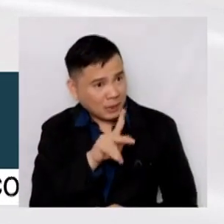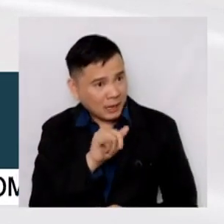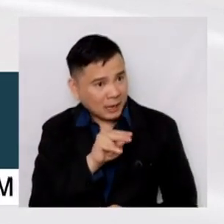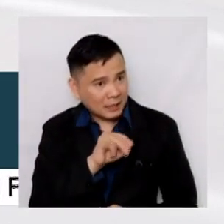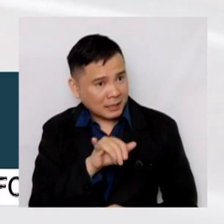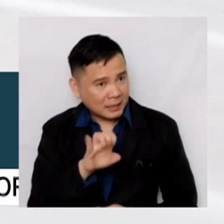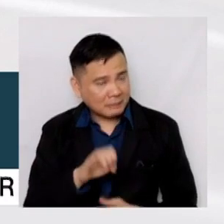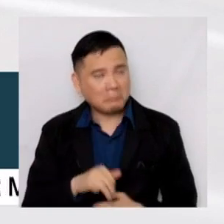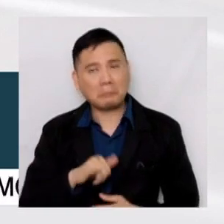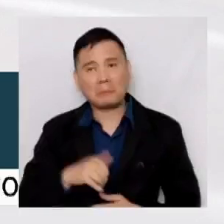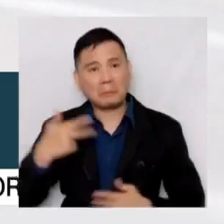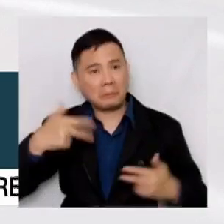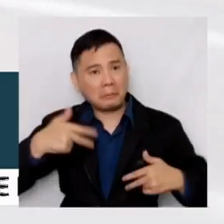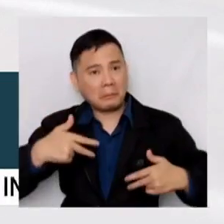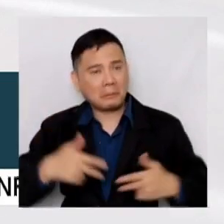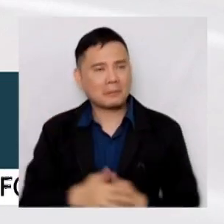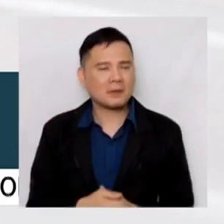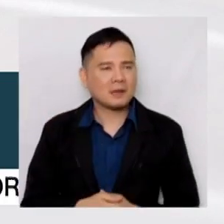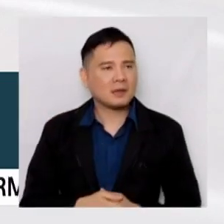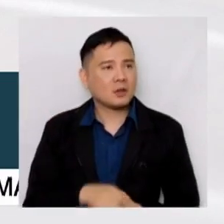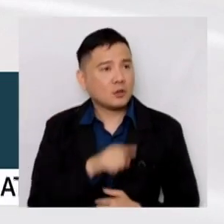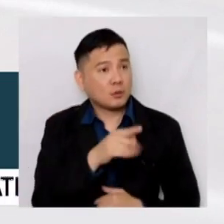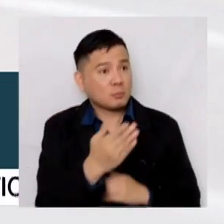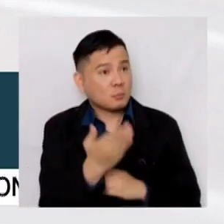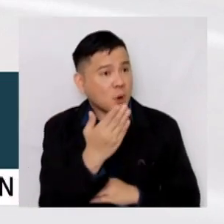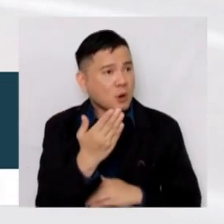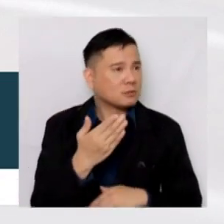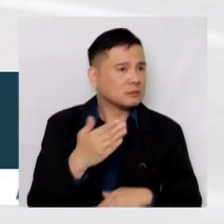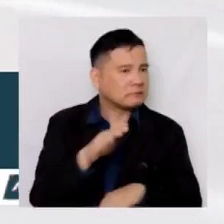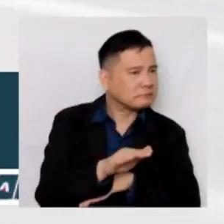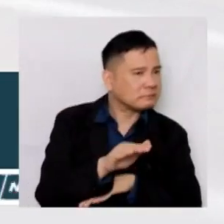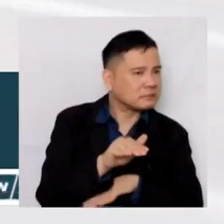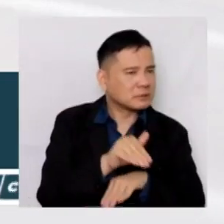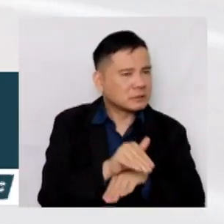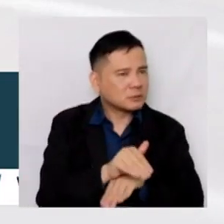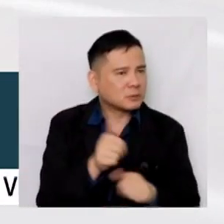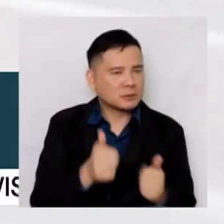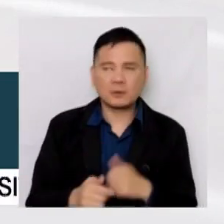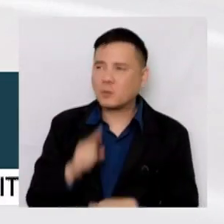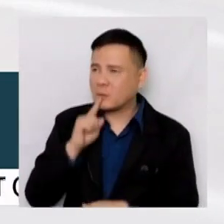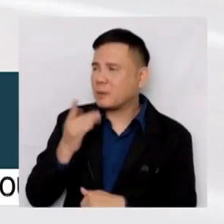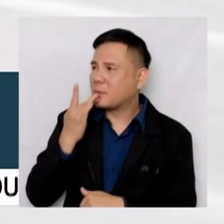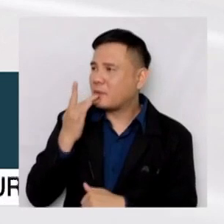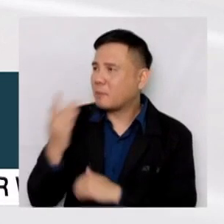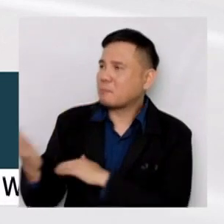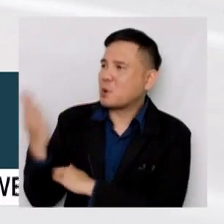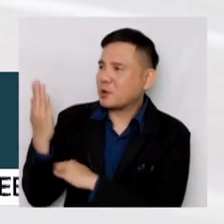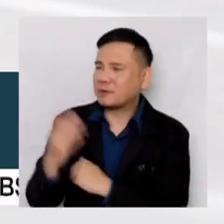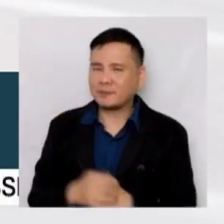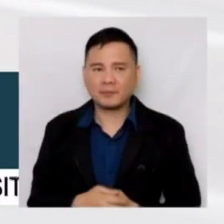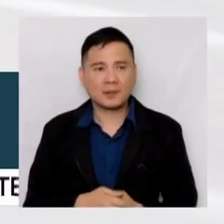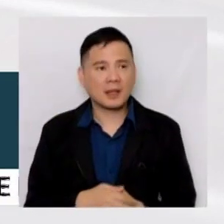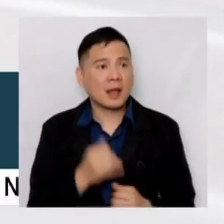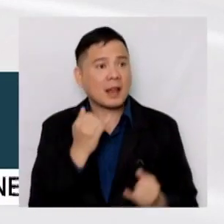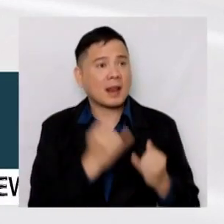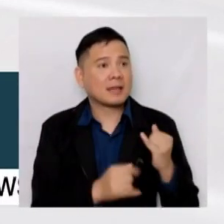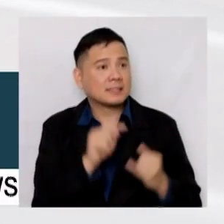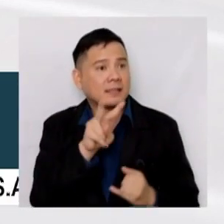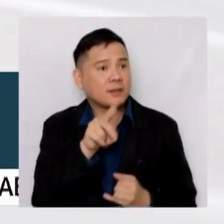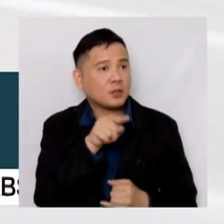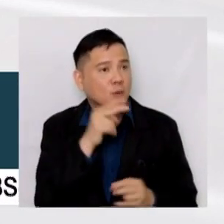morning person or a night owl? Oh, definitely, I'm a morning person. Very early in the morning. Last show you streamed or binge